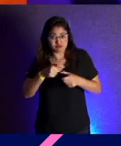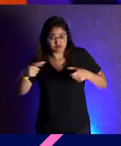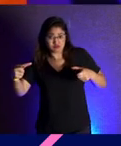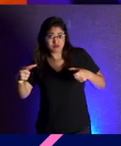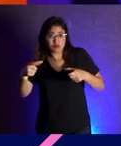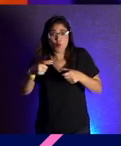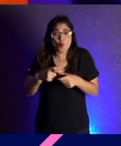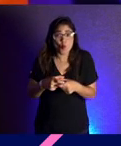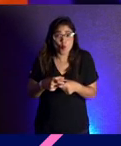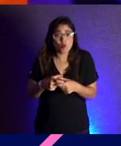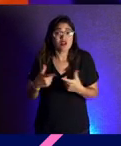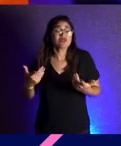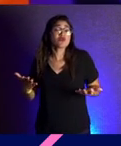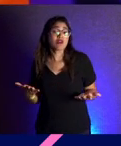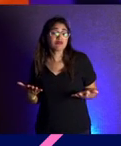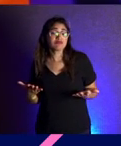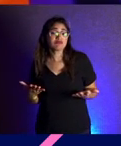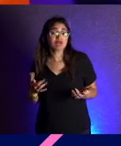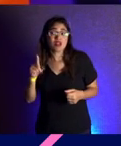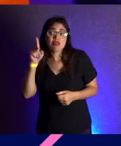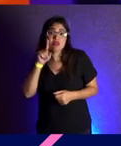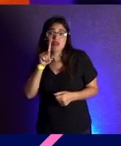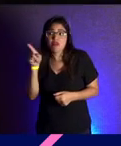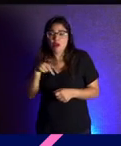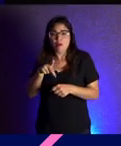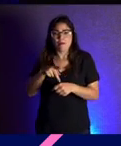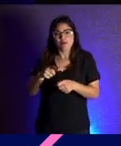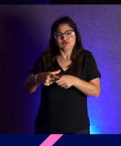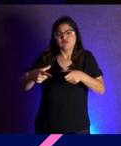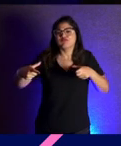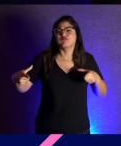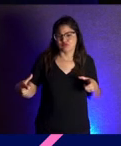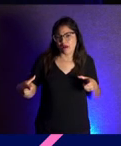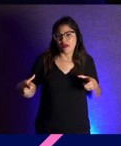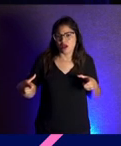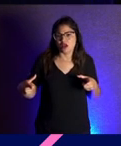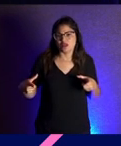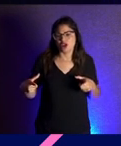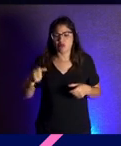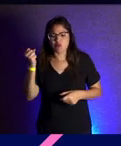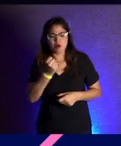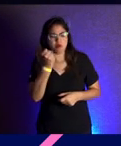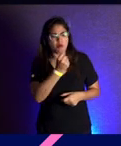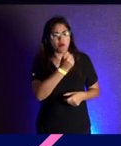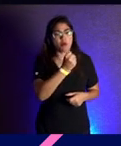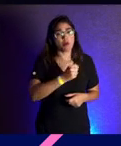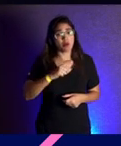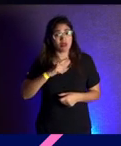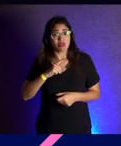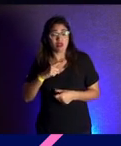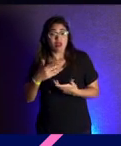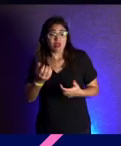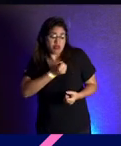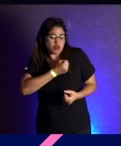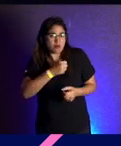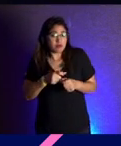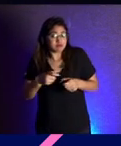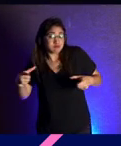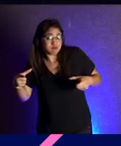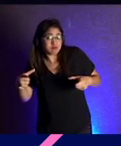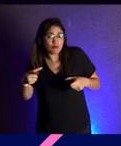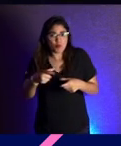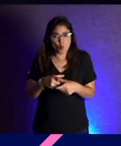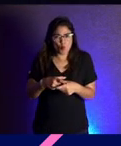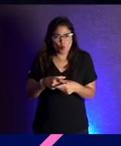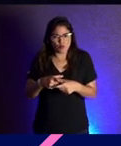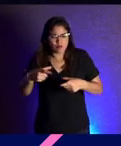country, we have a lot of homicides, is that a big number or a small number? Okay. Of all the homicides in the U.S. every year, so